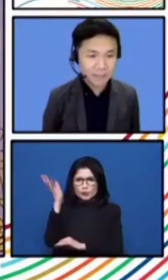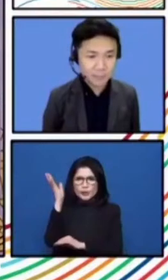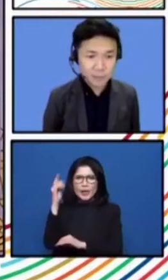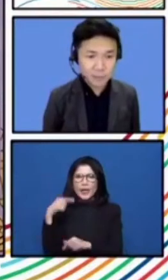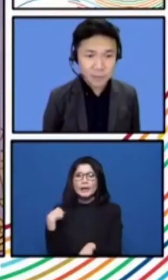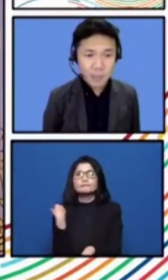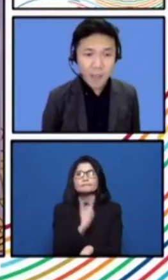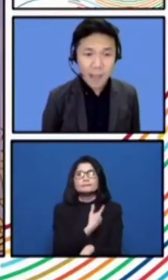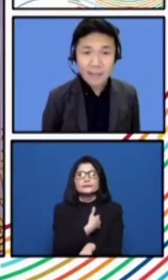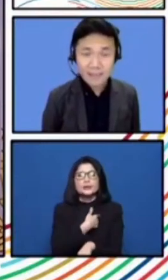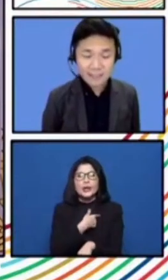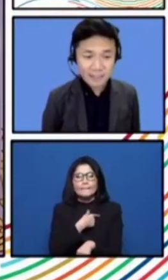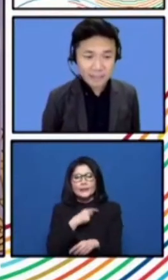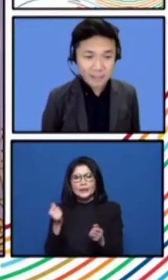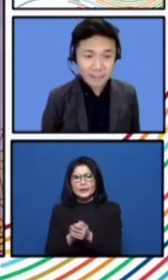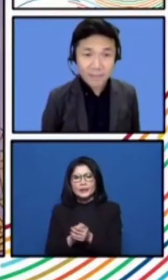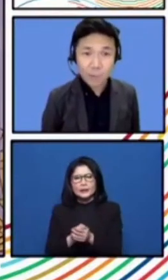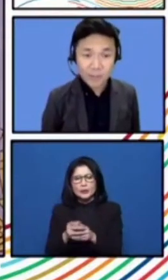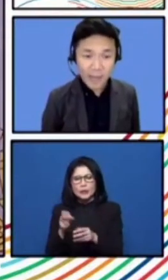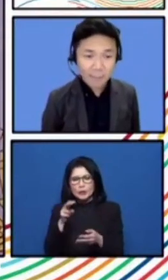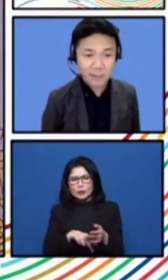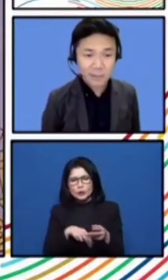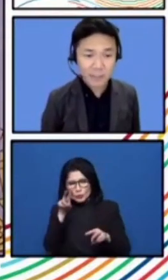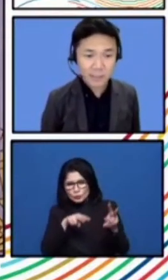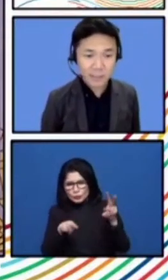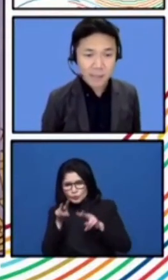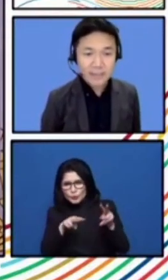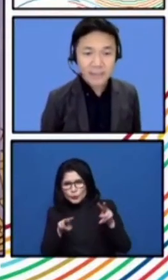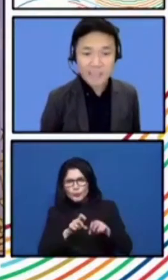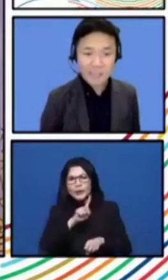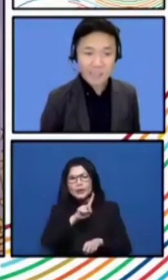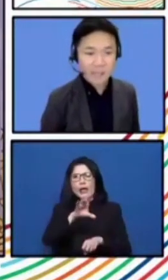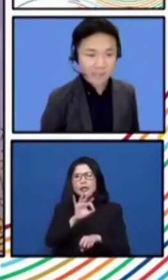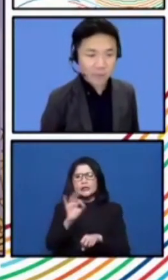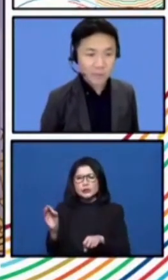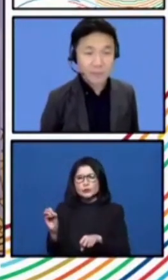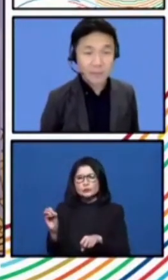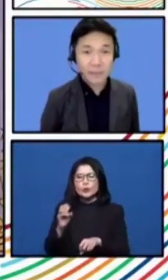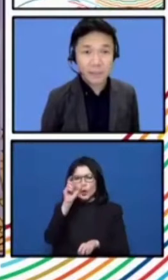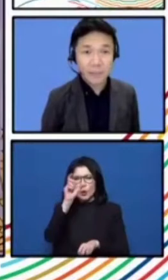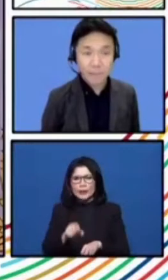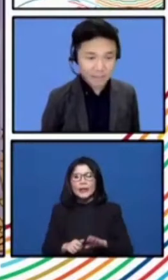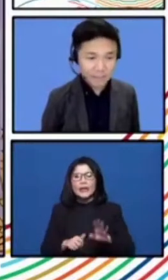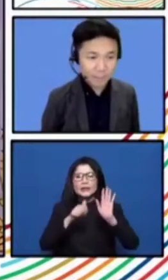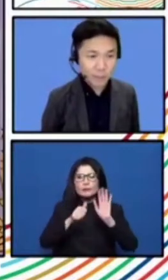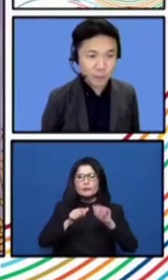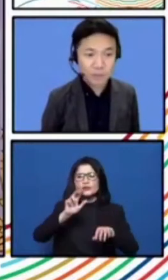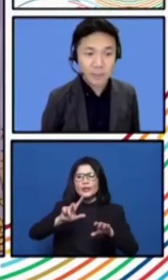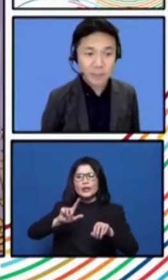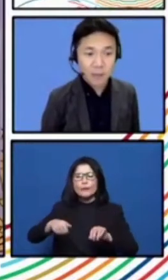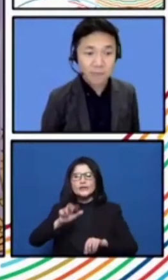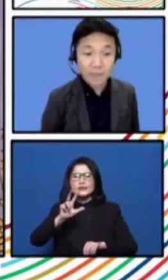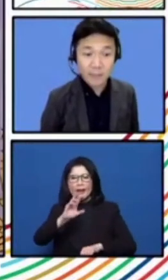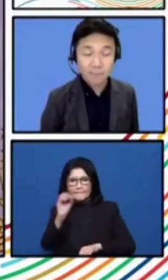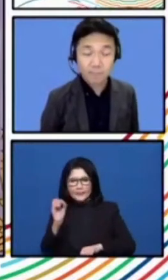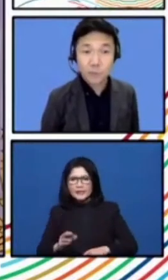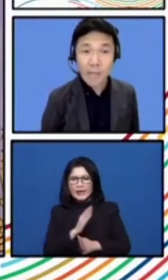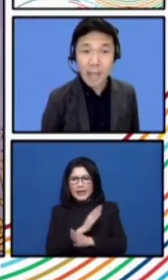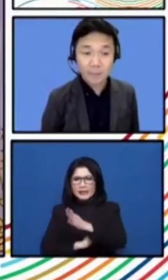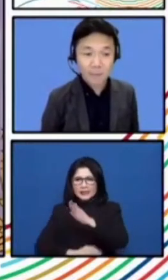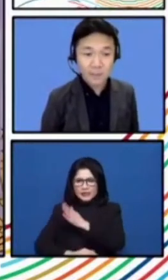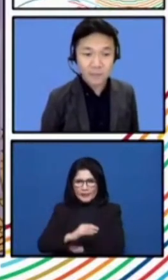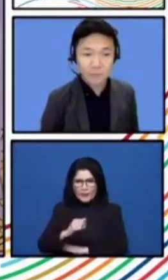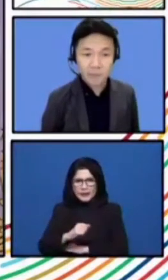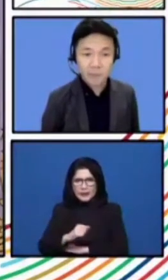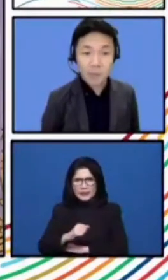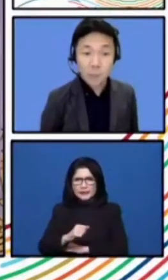the assessment and in 167.9 percent stated that they had difficulties in participation of learning due to the